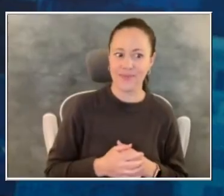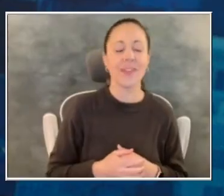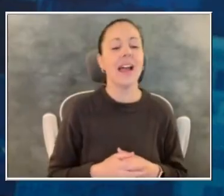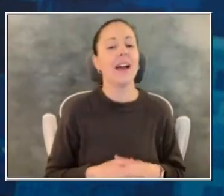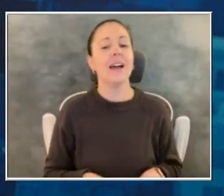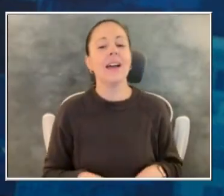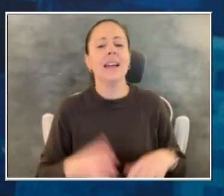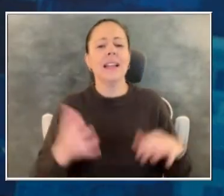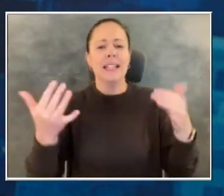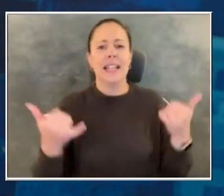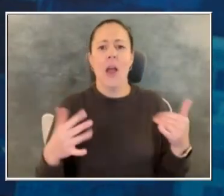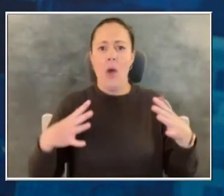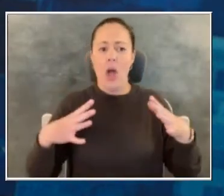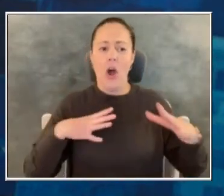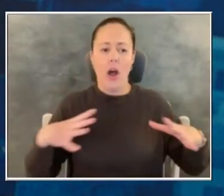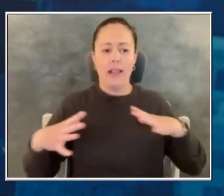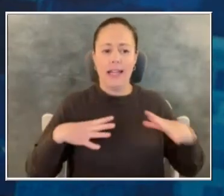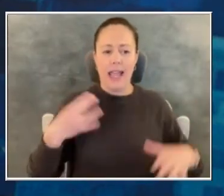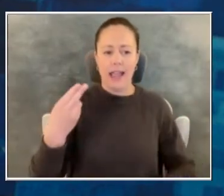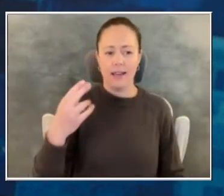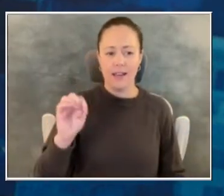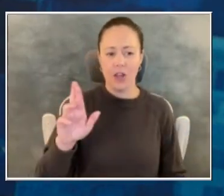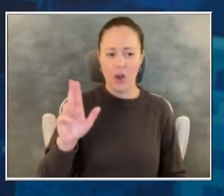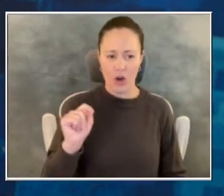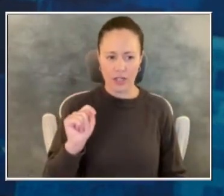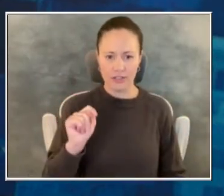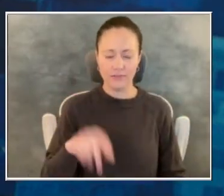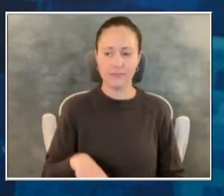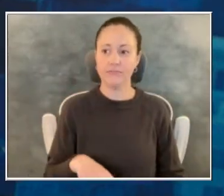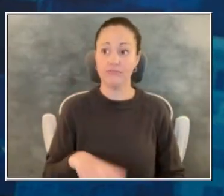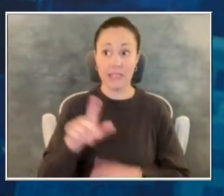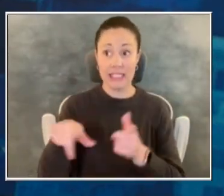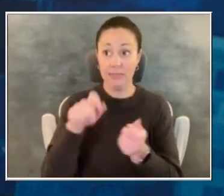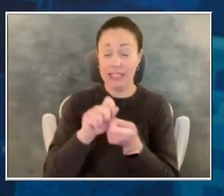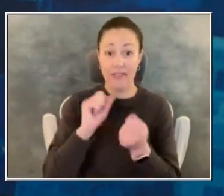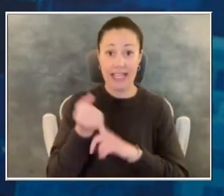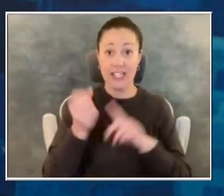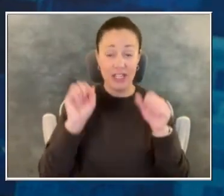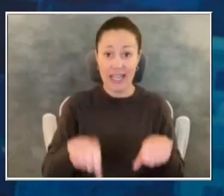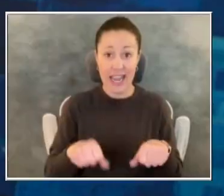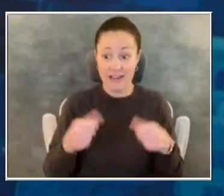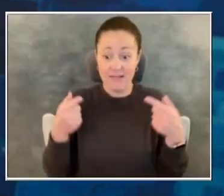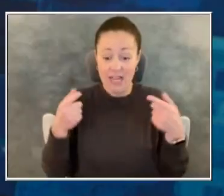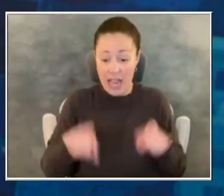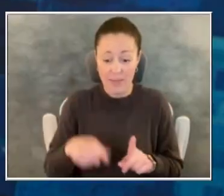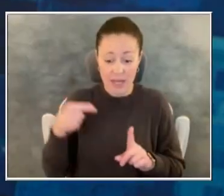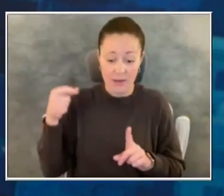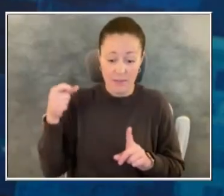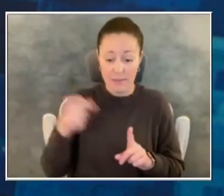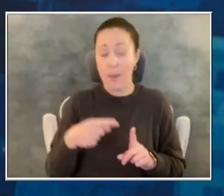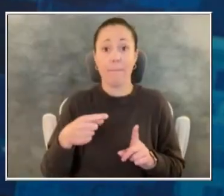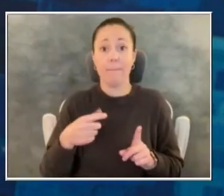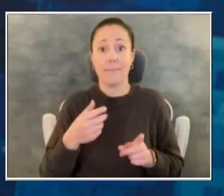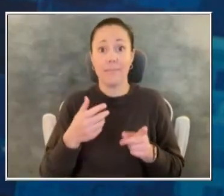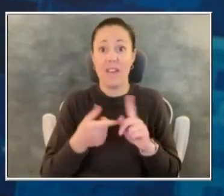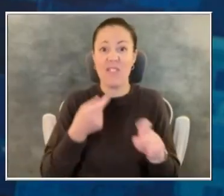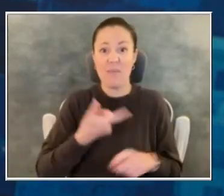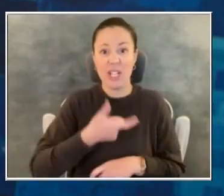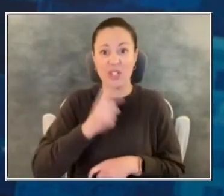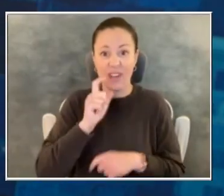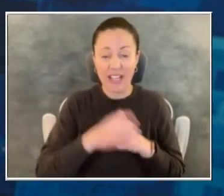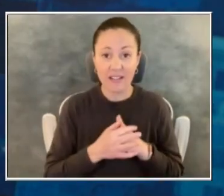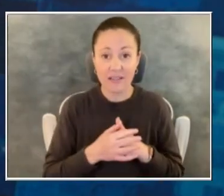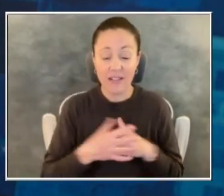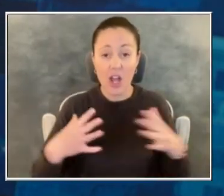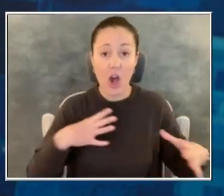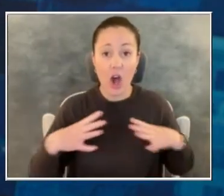is a specific medical condition that can be triggered by something as simple as a cocktail. They call it holiday heart because doctors will tell you they see more